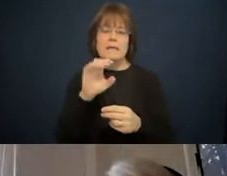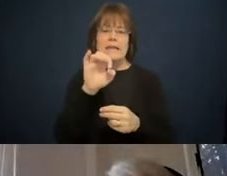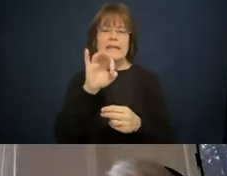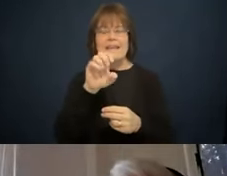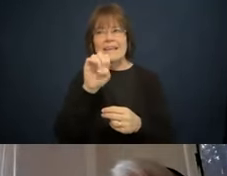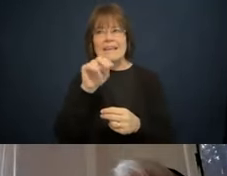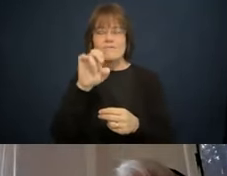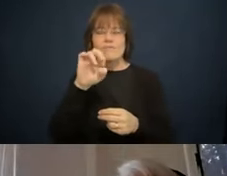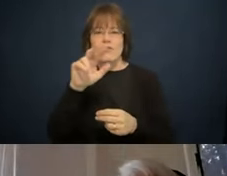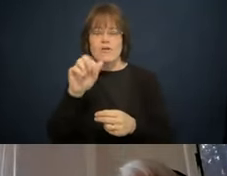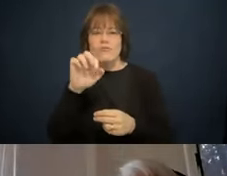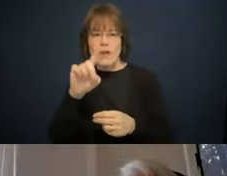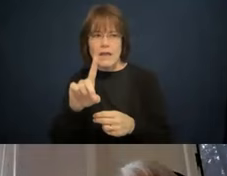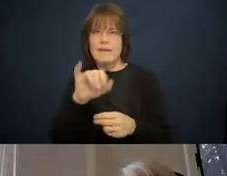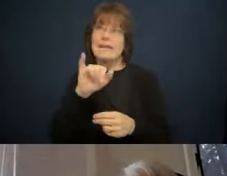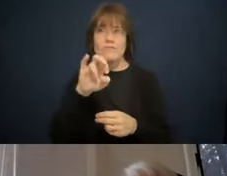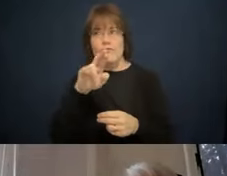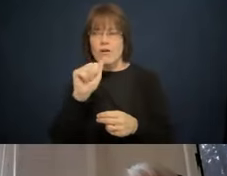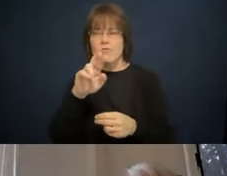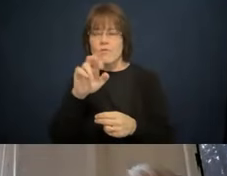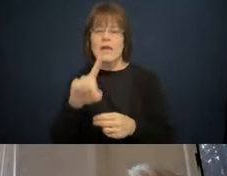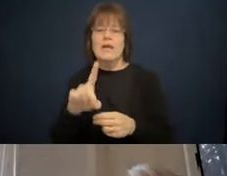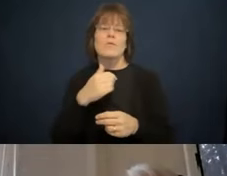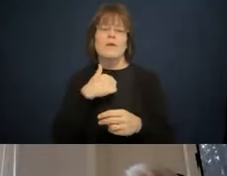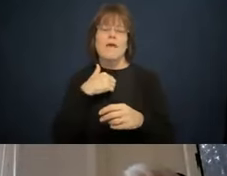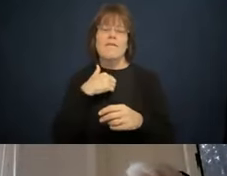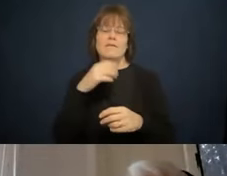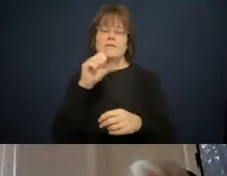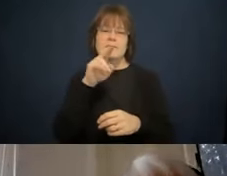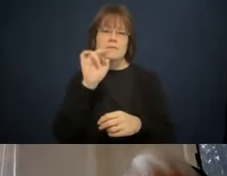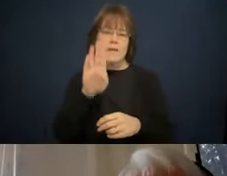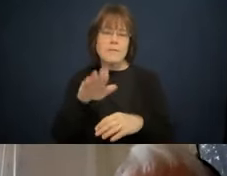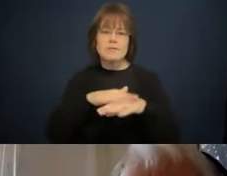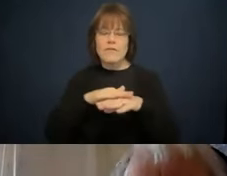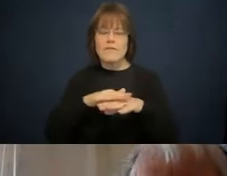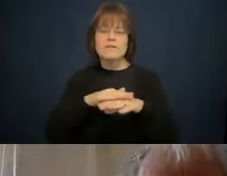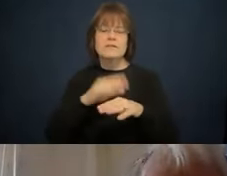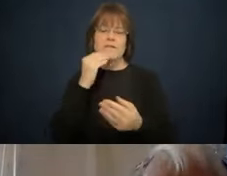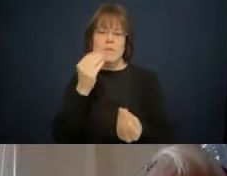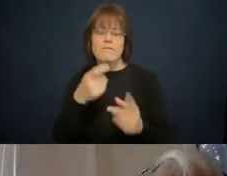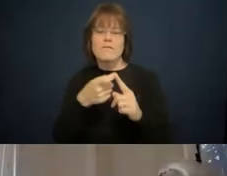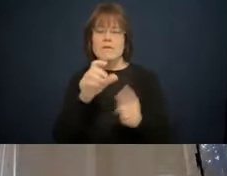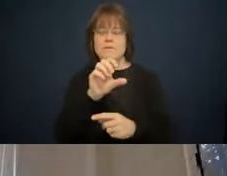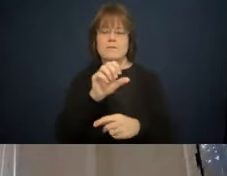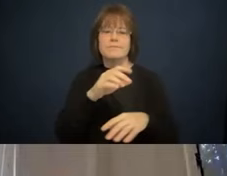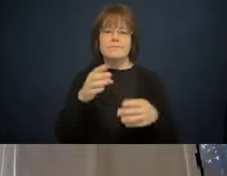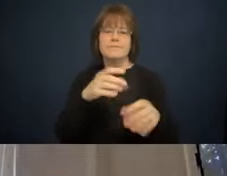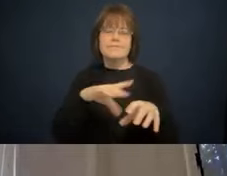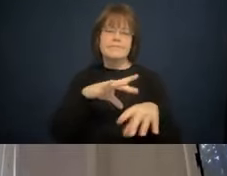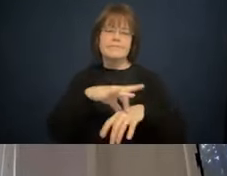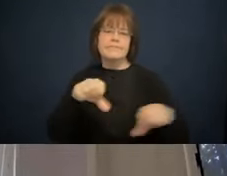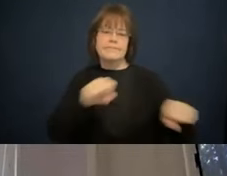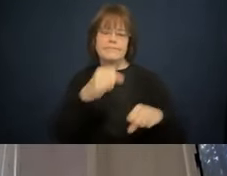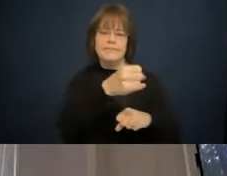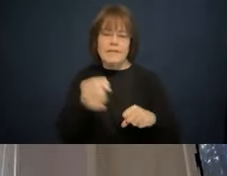things like satellite imagery. We have subsurface information ranging from seismic lines to borehole information,